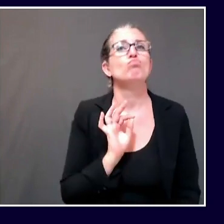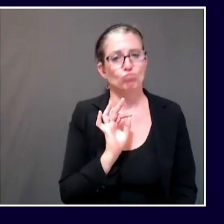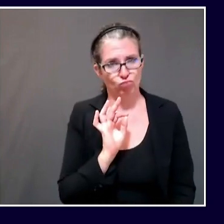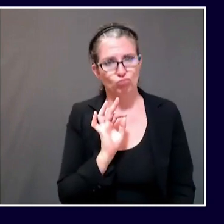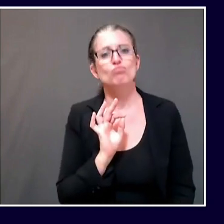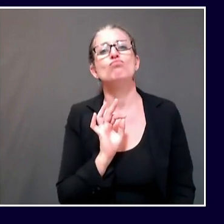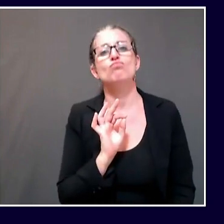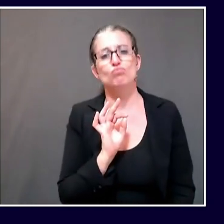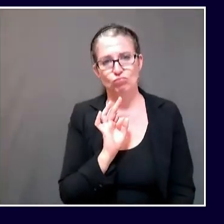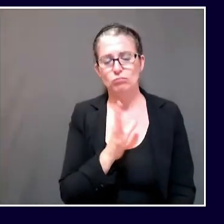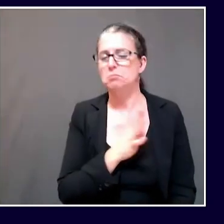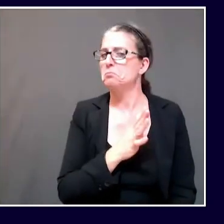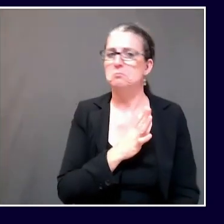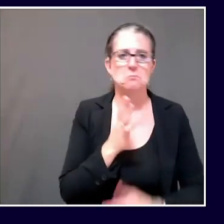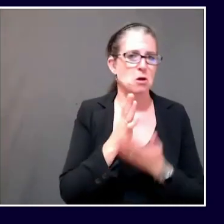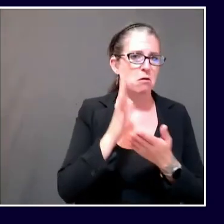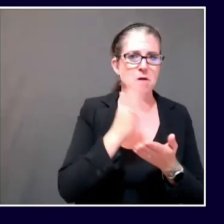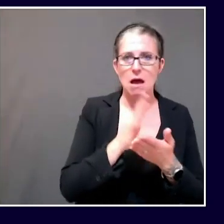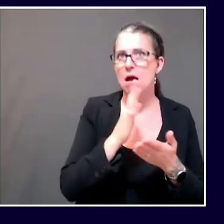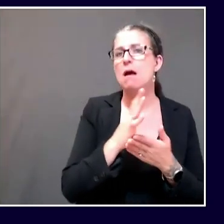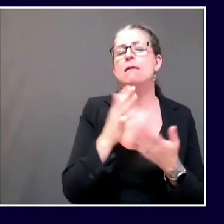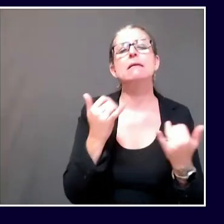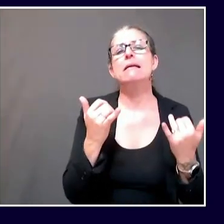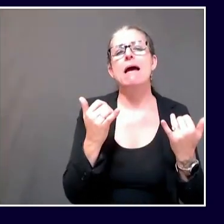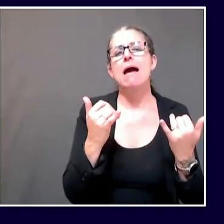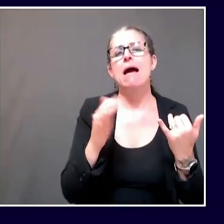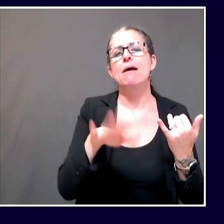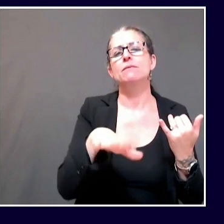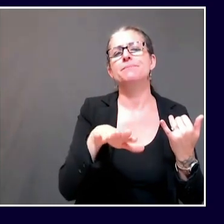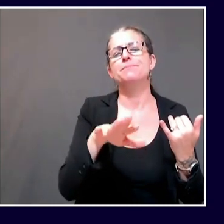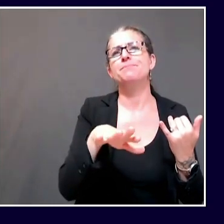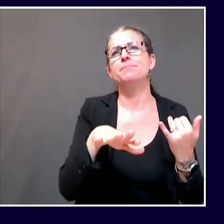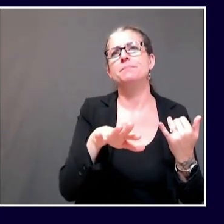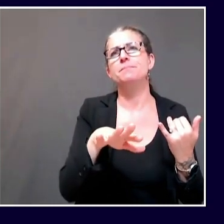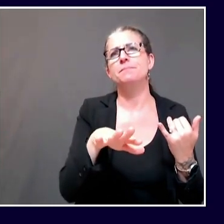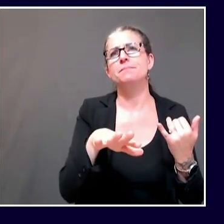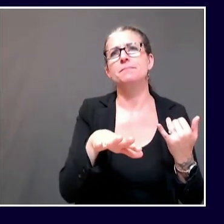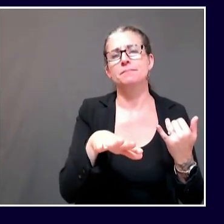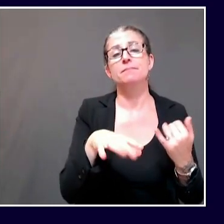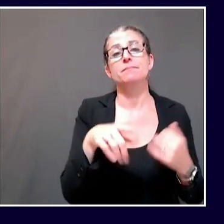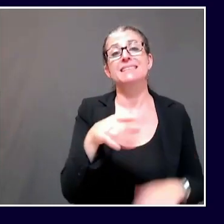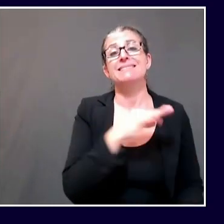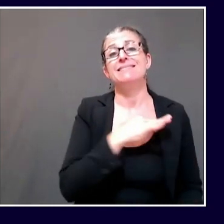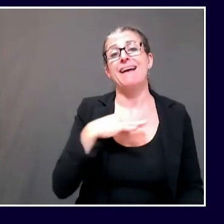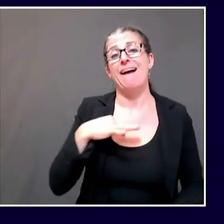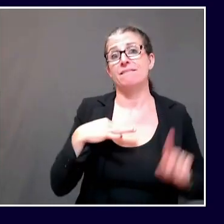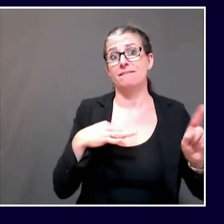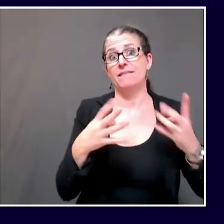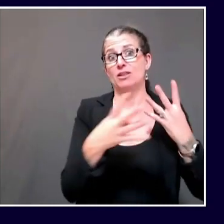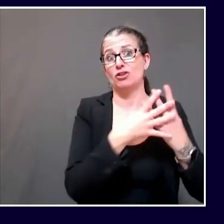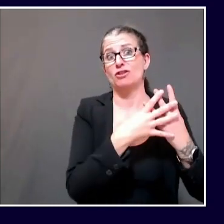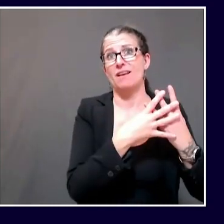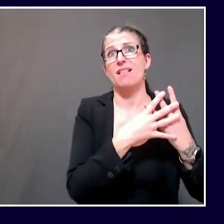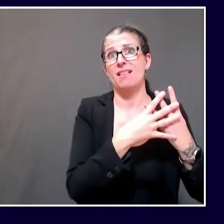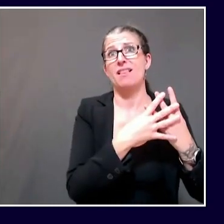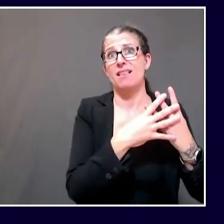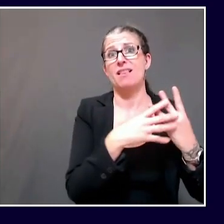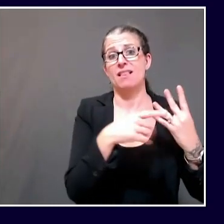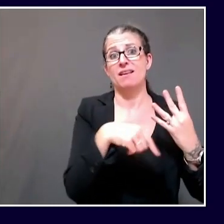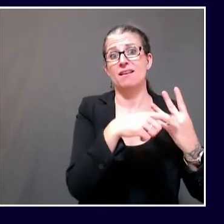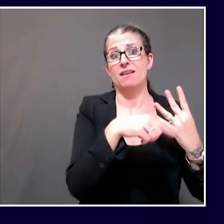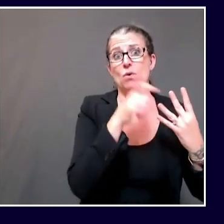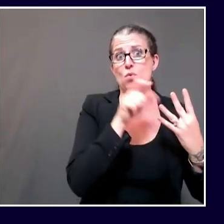been confirmed whether the staff member at the jail who contracted the virus at the wedding and then returned to work